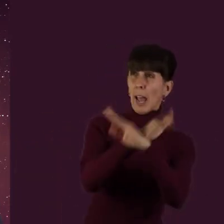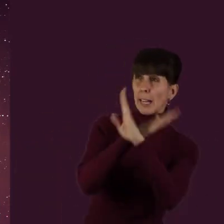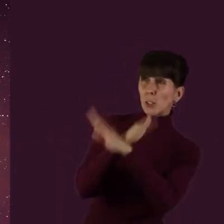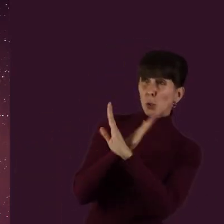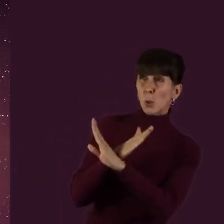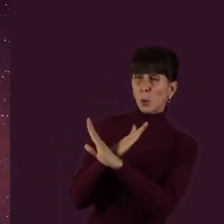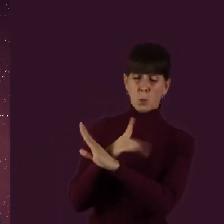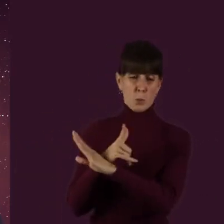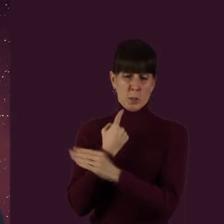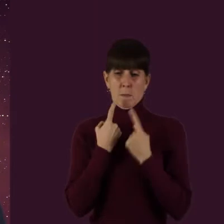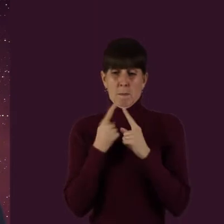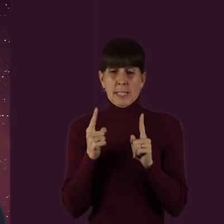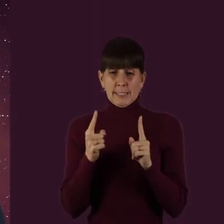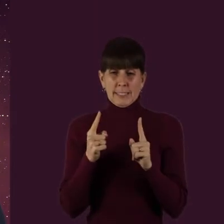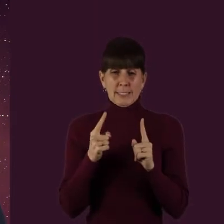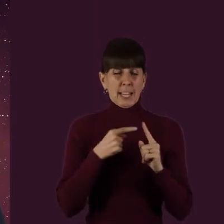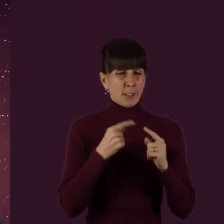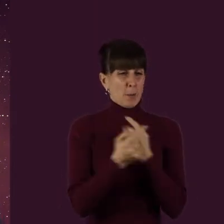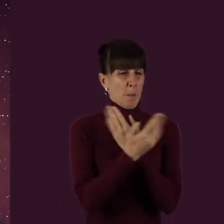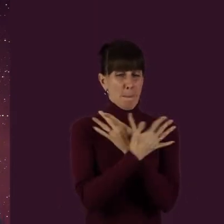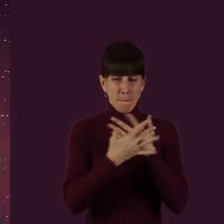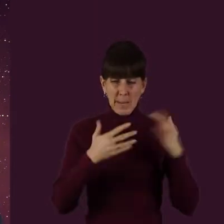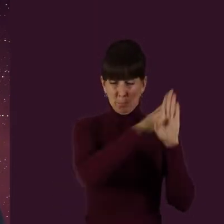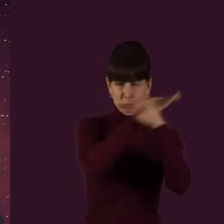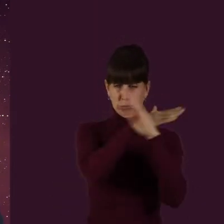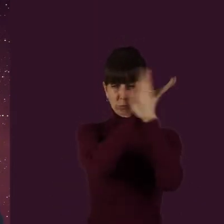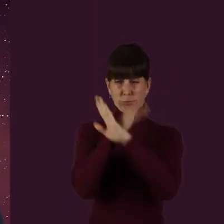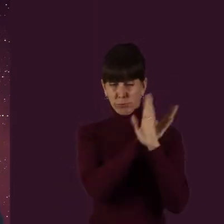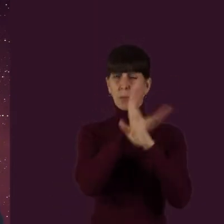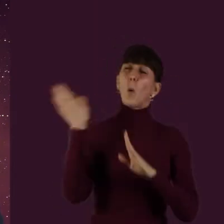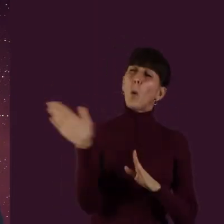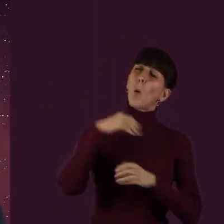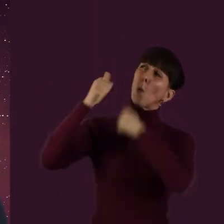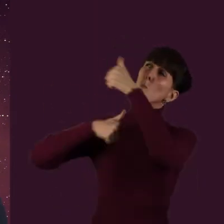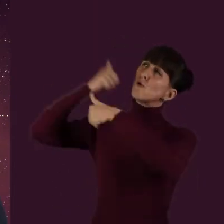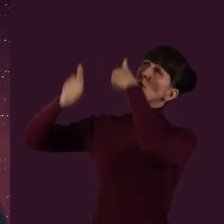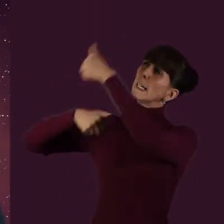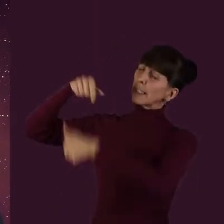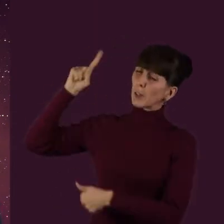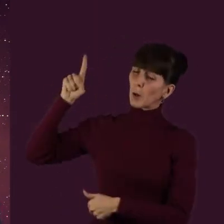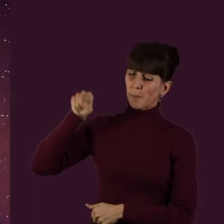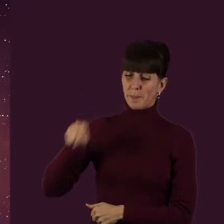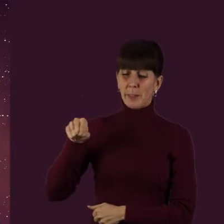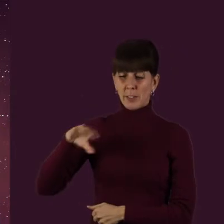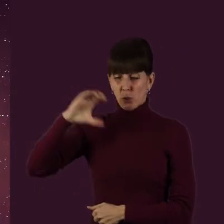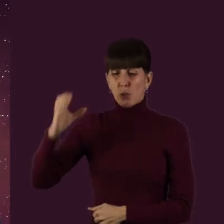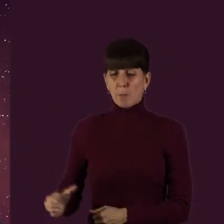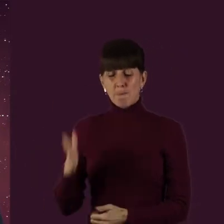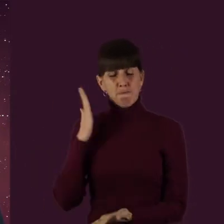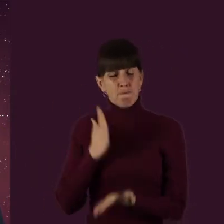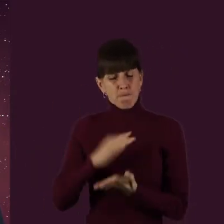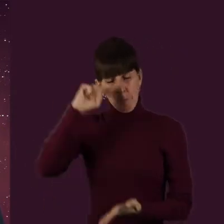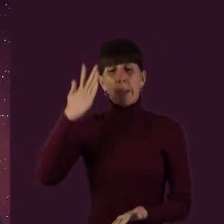choir praising God, and they believed the angel's message was true. The baby must be the long-promised